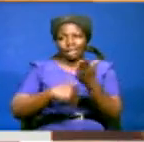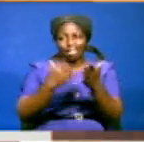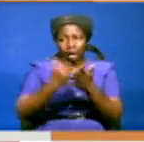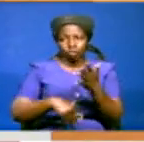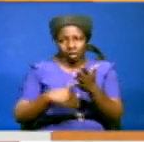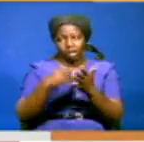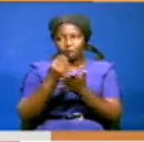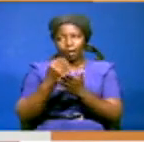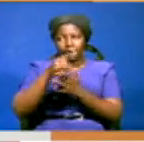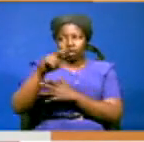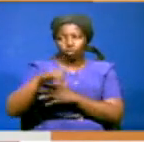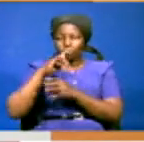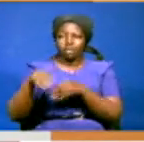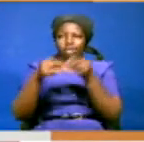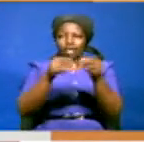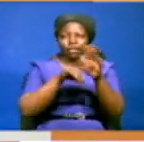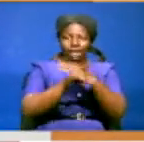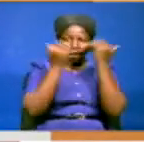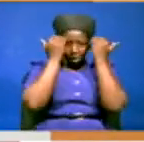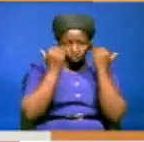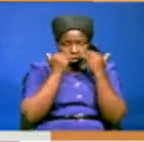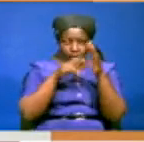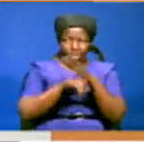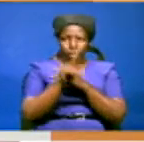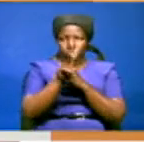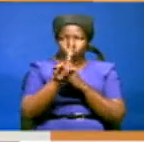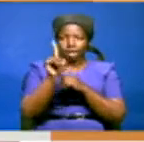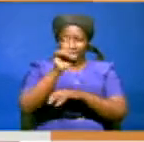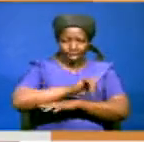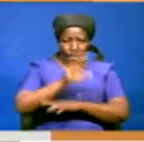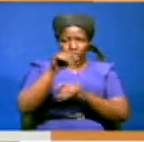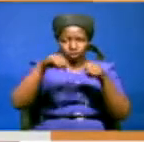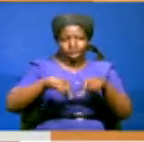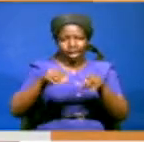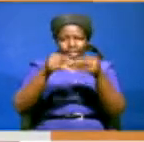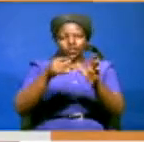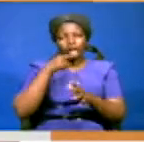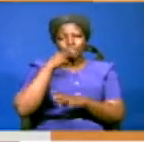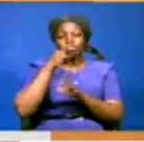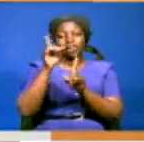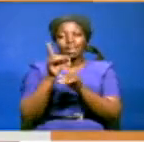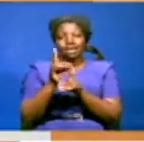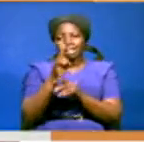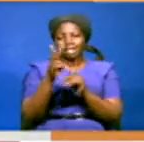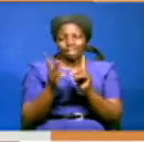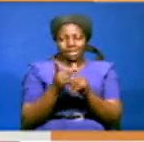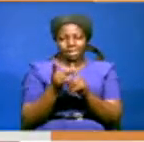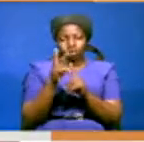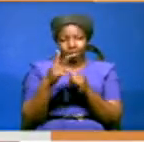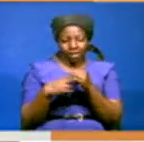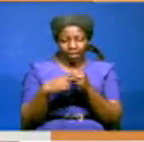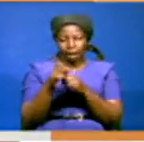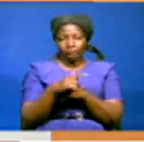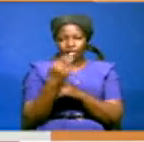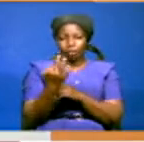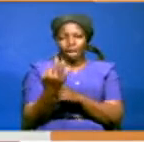court within 21 days from today. I give you a mentioned date on the 27th. Of March